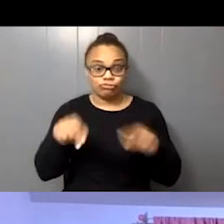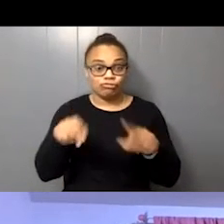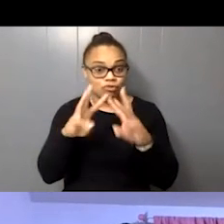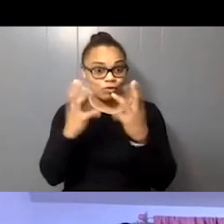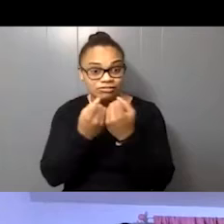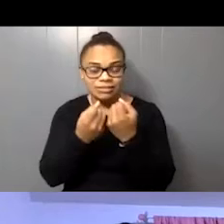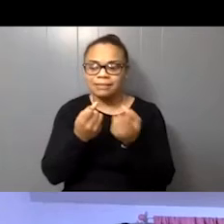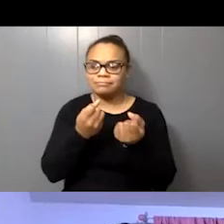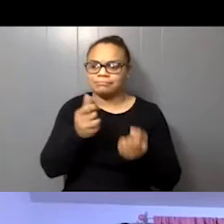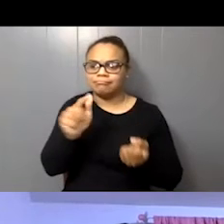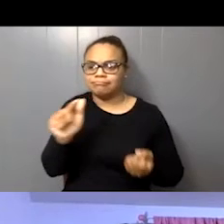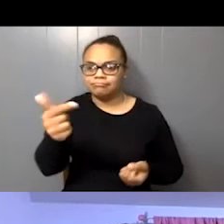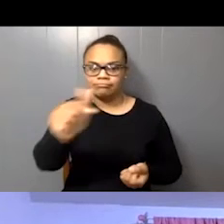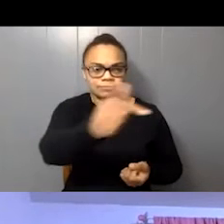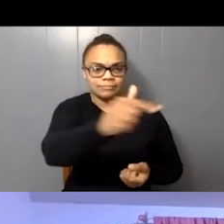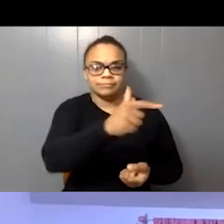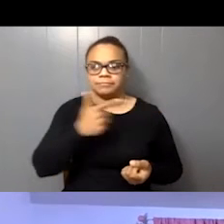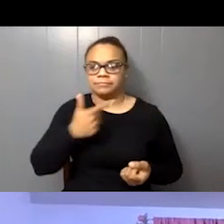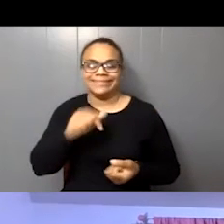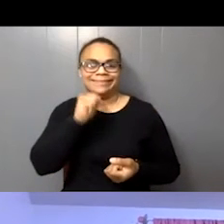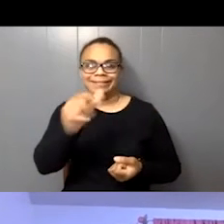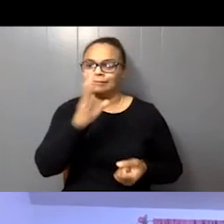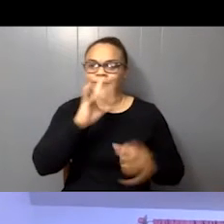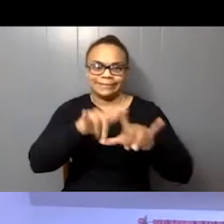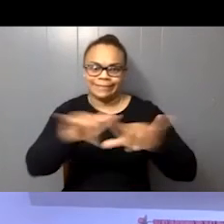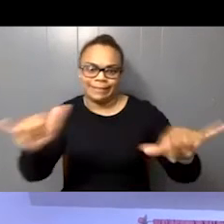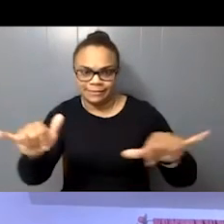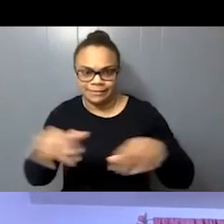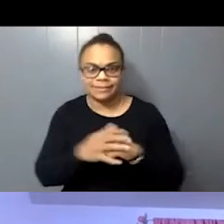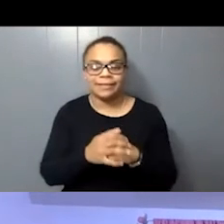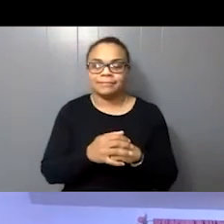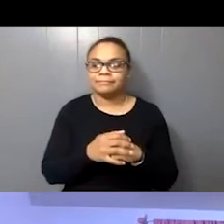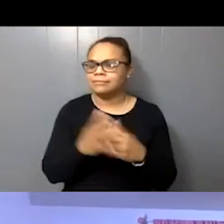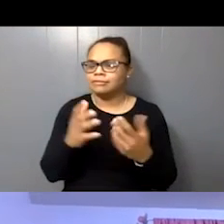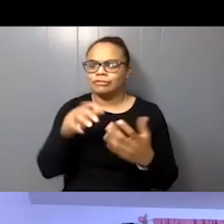anybody uncomfortable, and we should get it going.